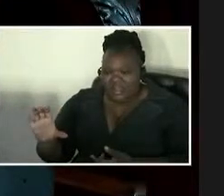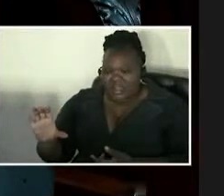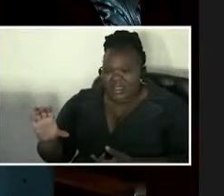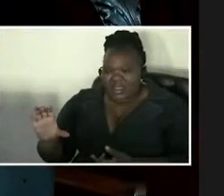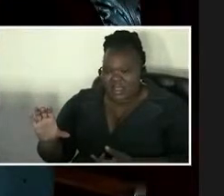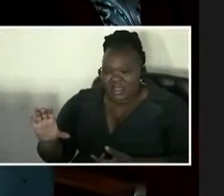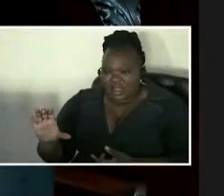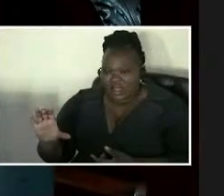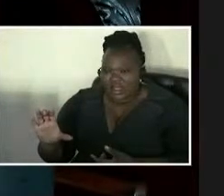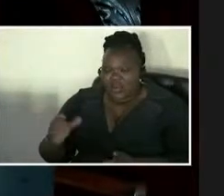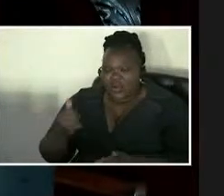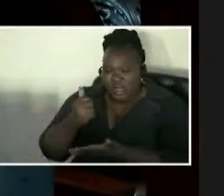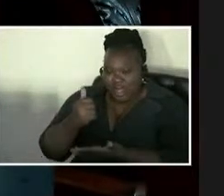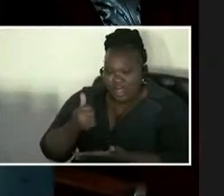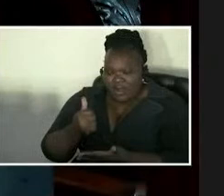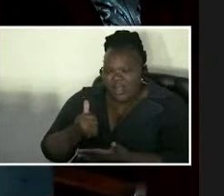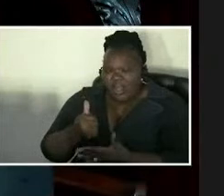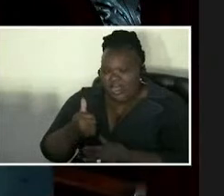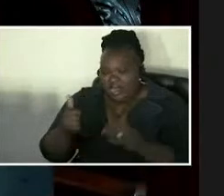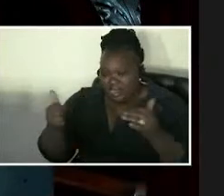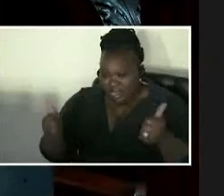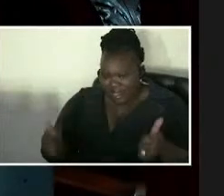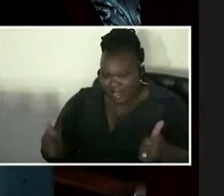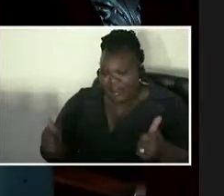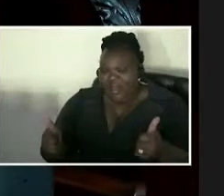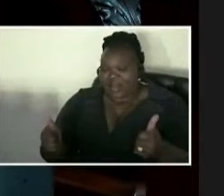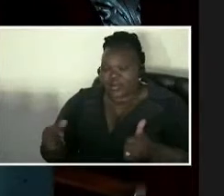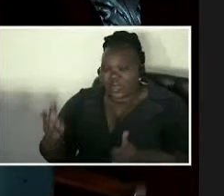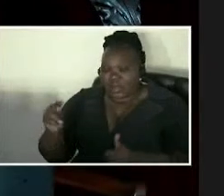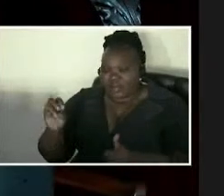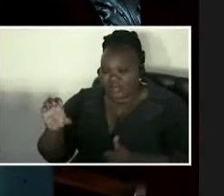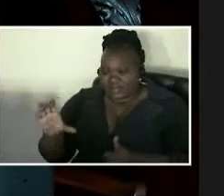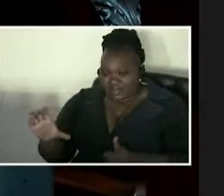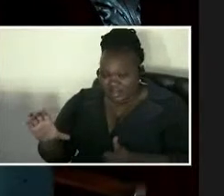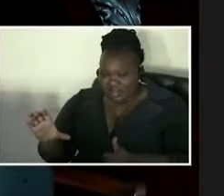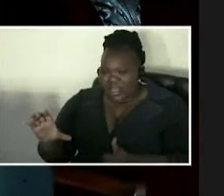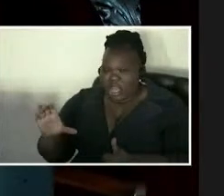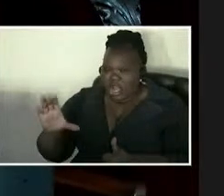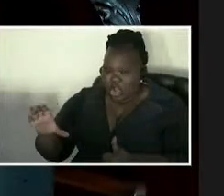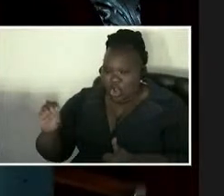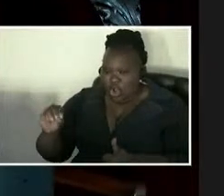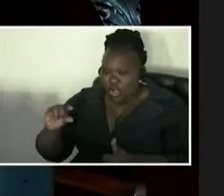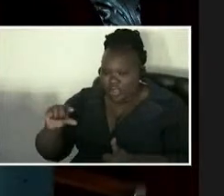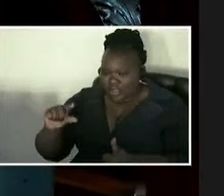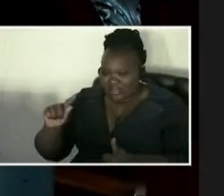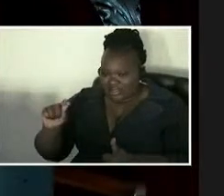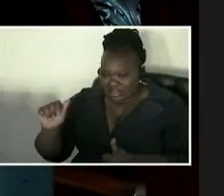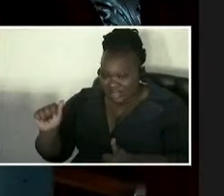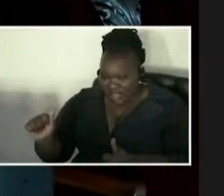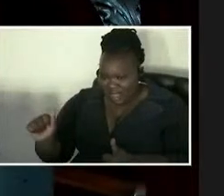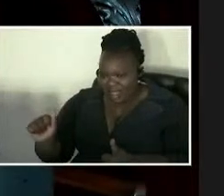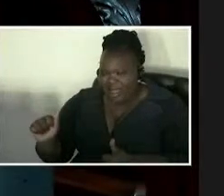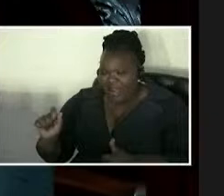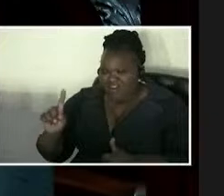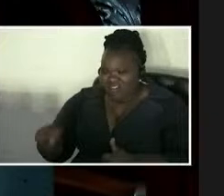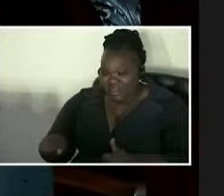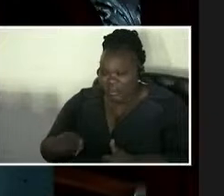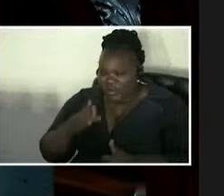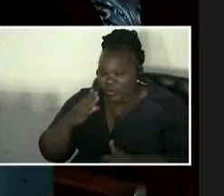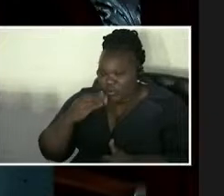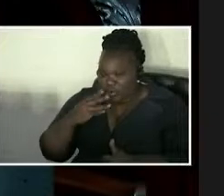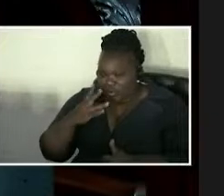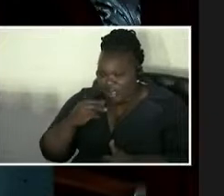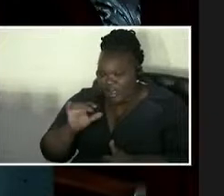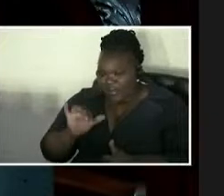with the embassy of cocktail and cabinet and now is the time to advocate for your patients and staff within the uga